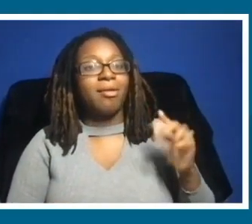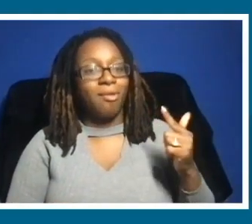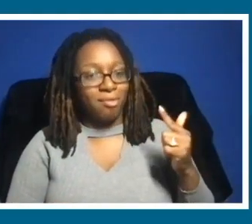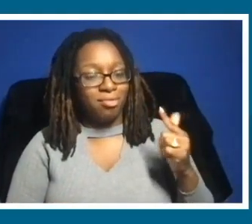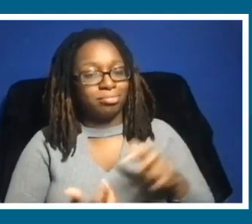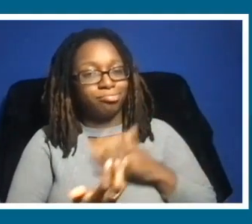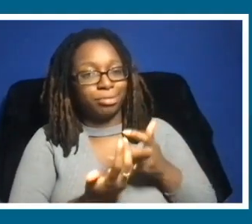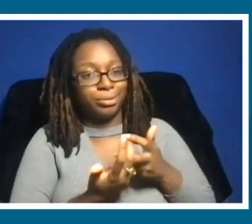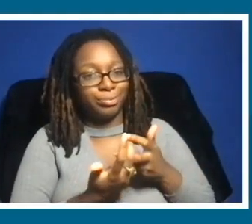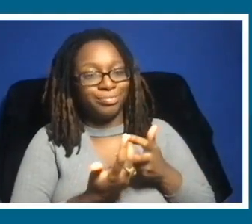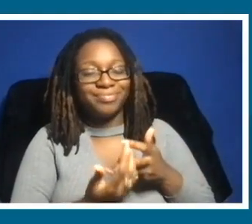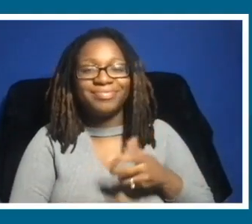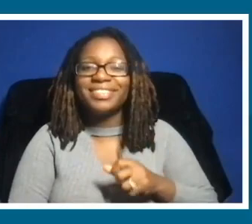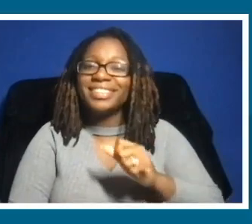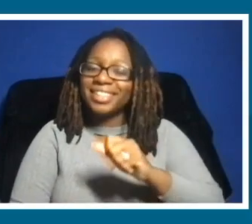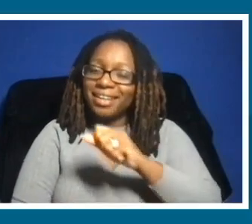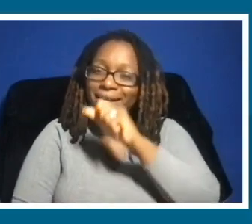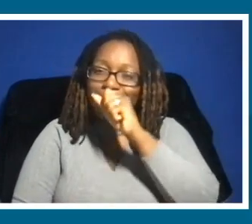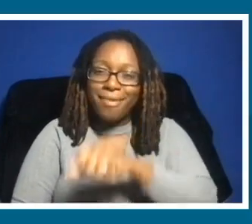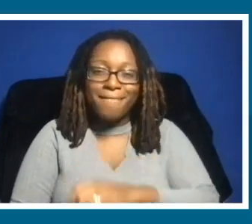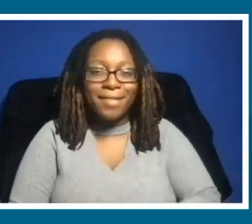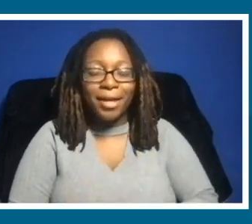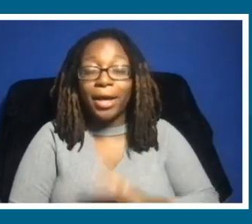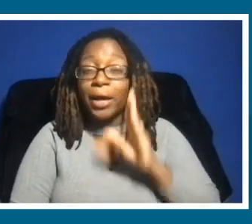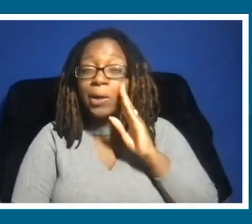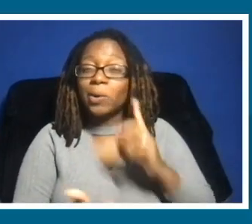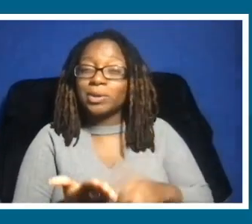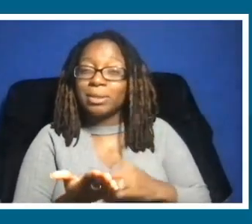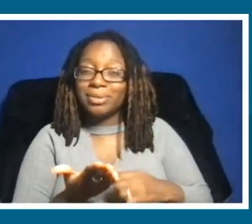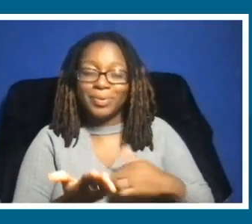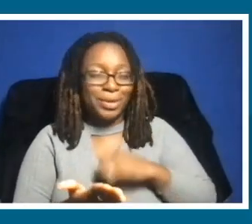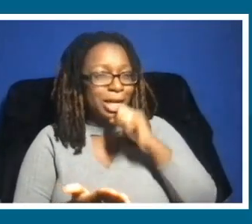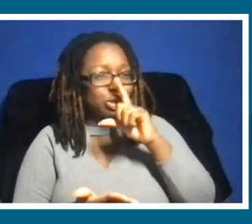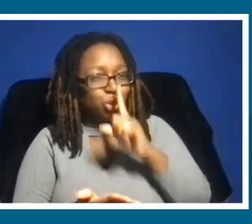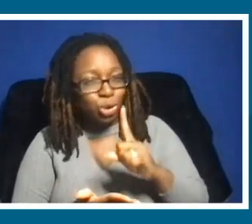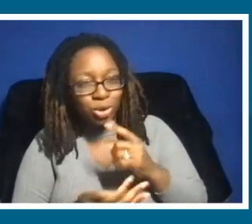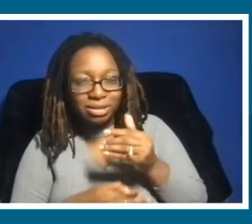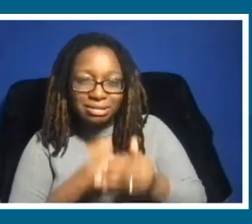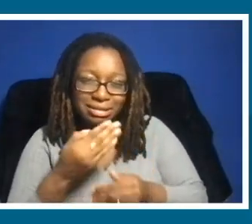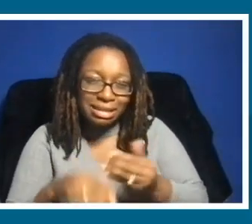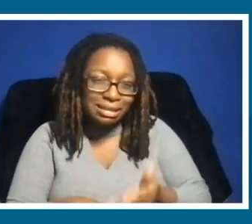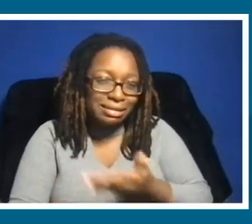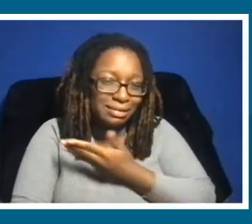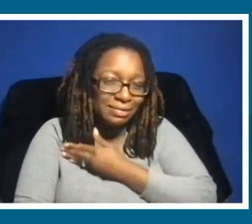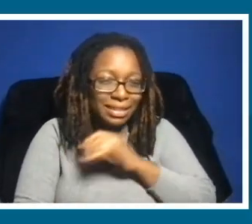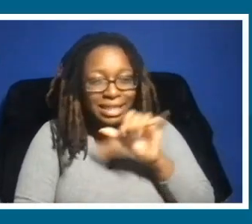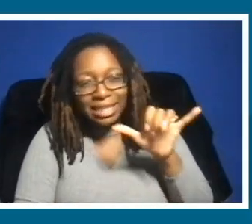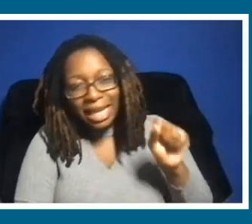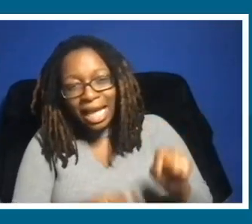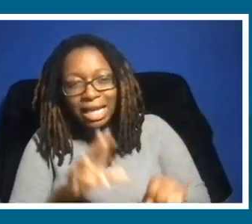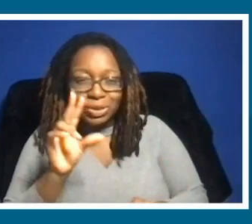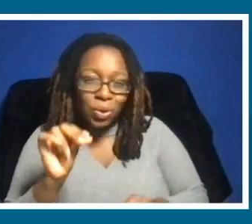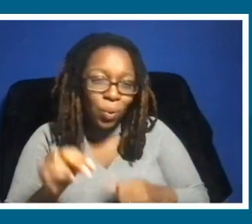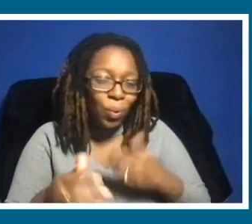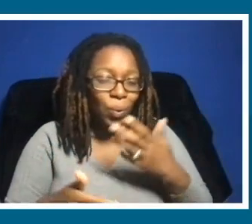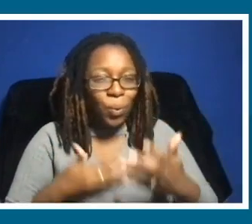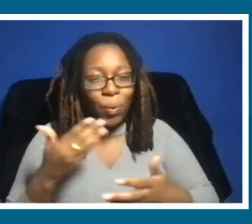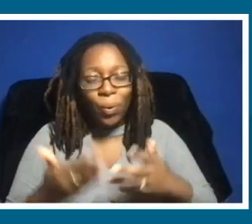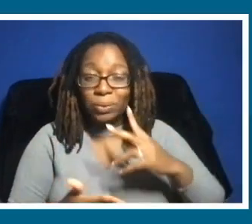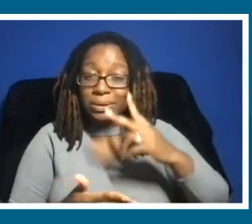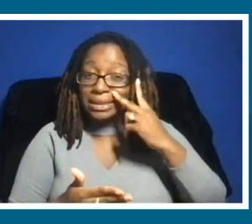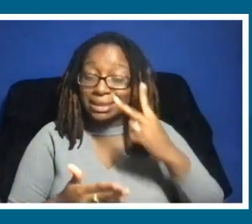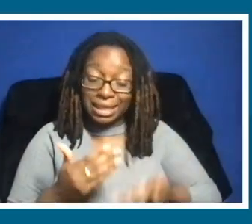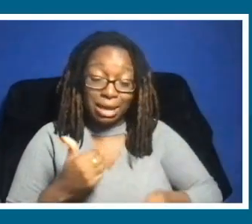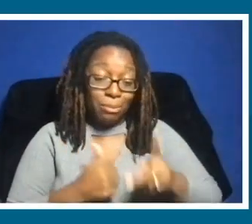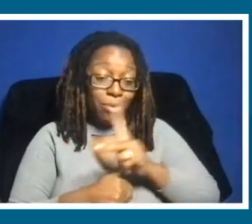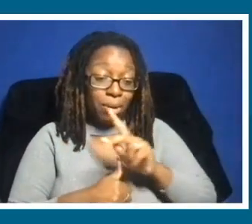of, I think we all wonder sometimes if we're making progress, and the ability that looking at primary sources from the